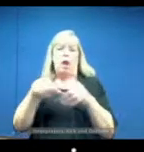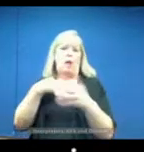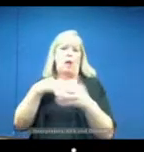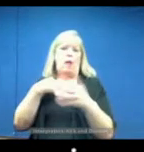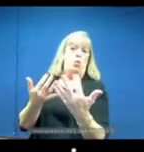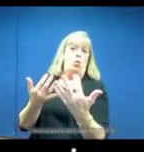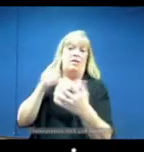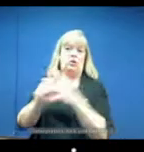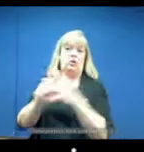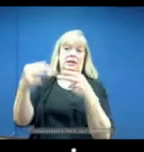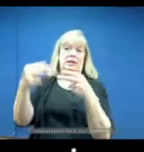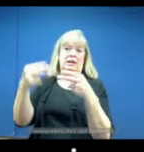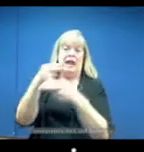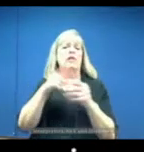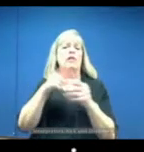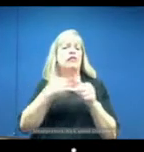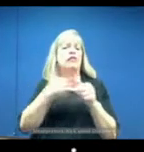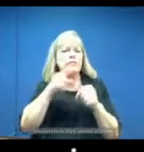any questions.